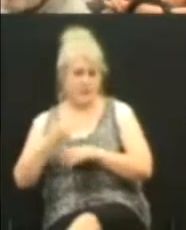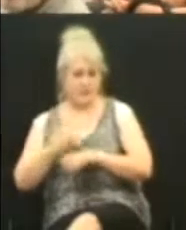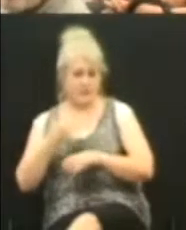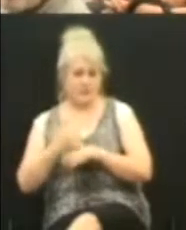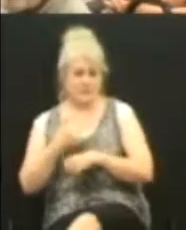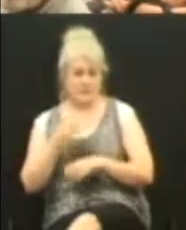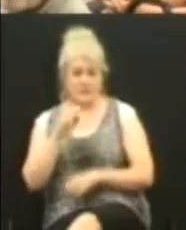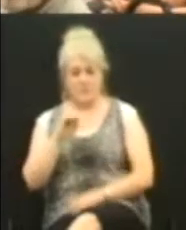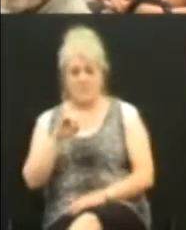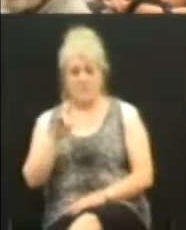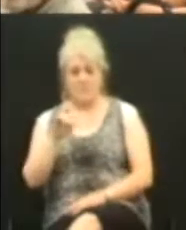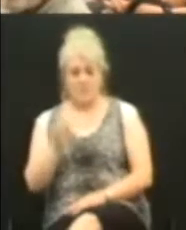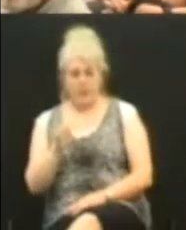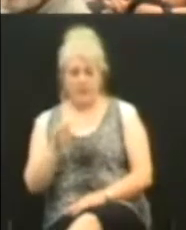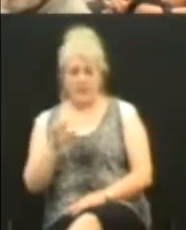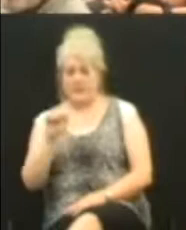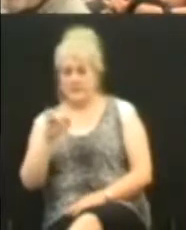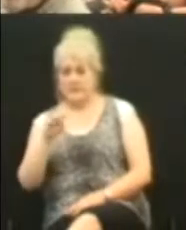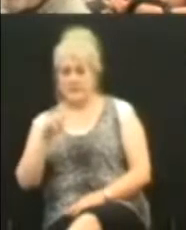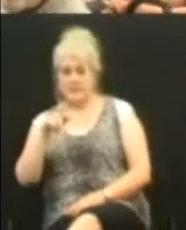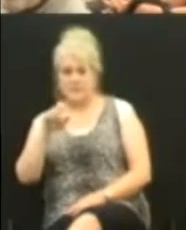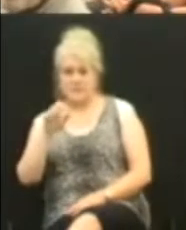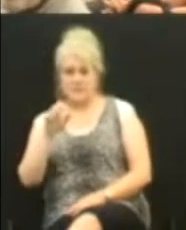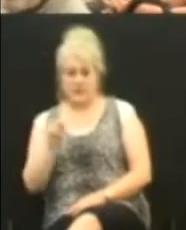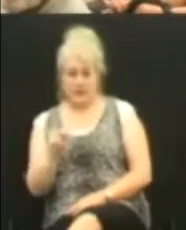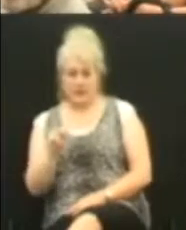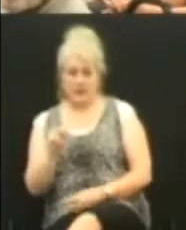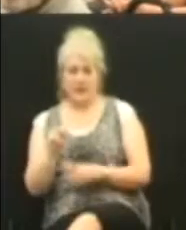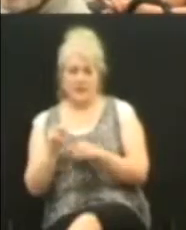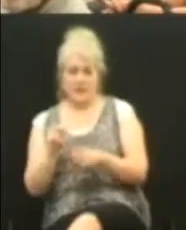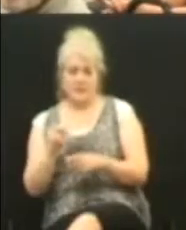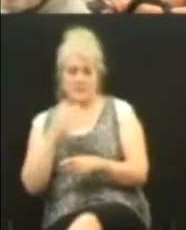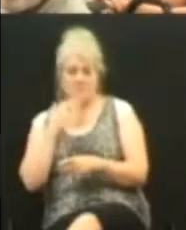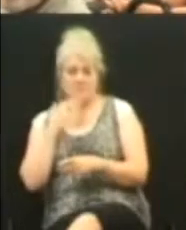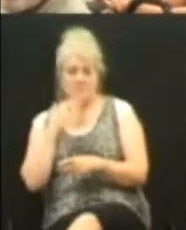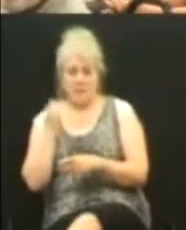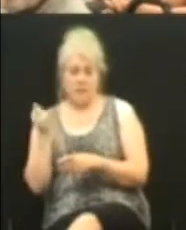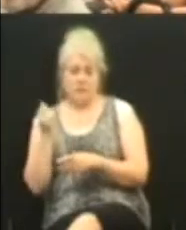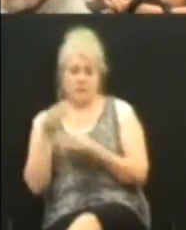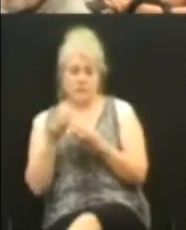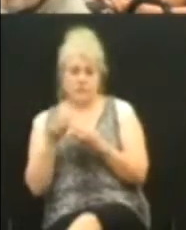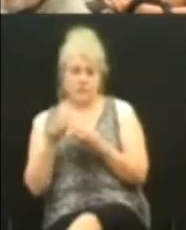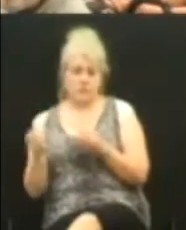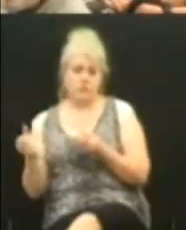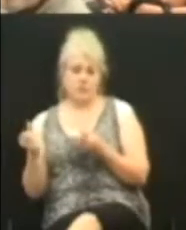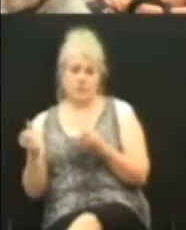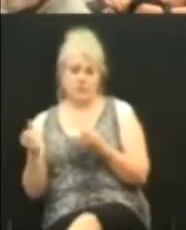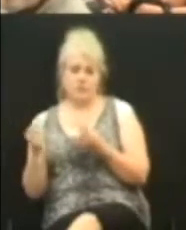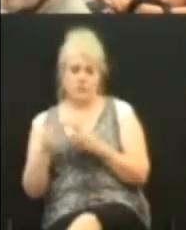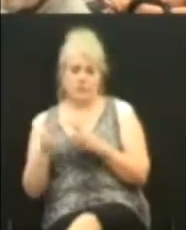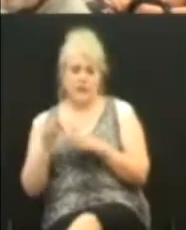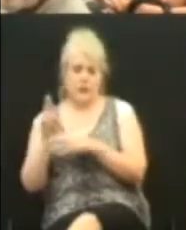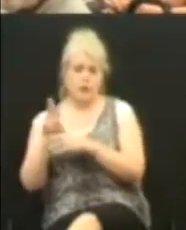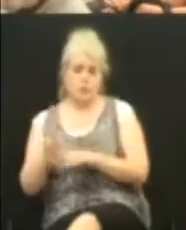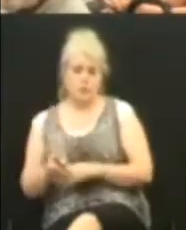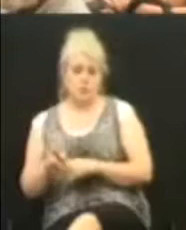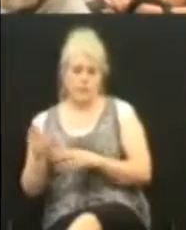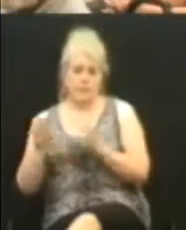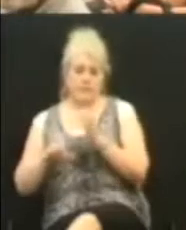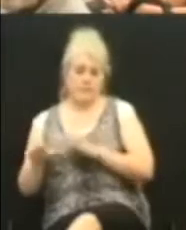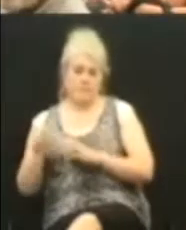more arsenic into our tap water because getting used to a poison is a better solution than building a better water filtration system. And the fact that Governor